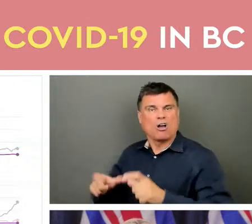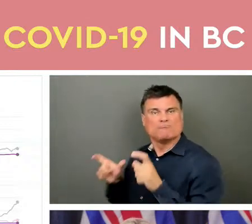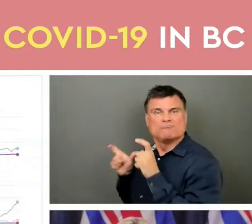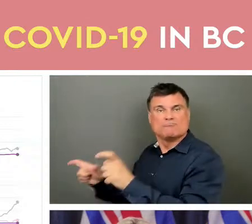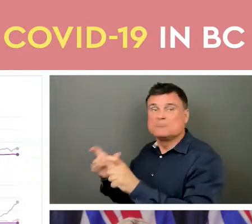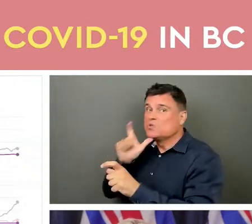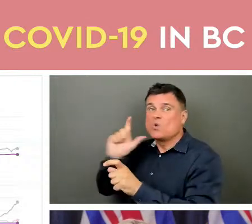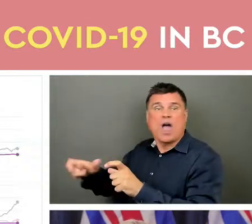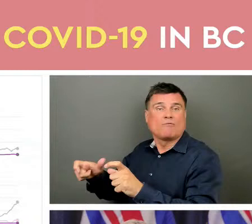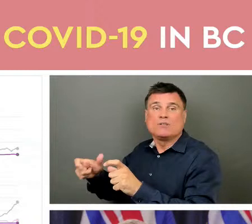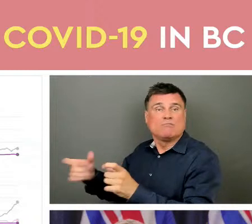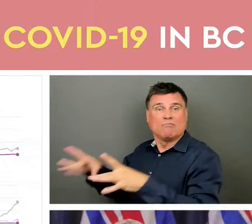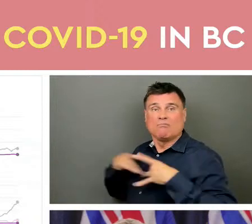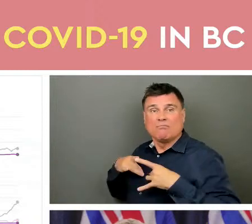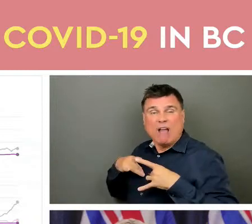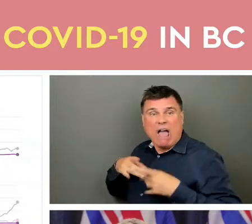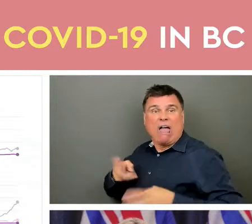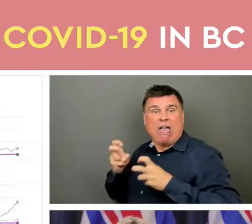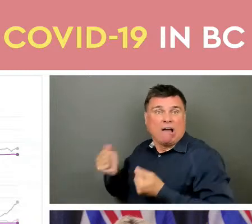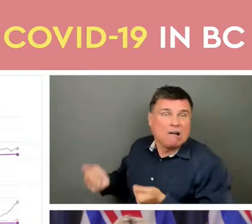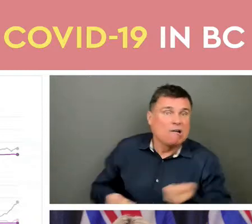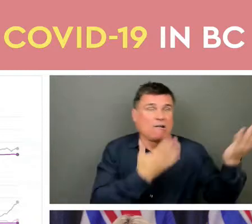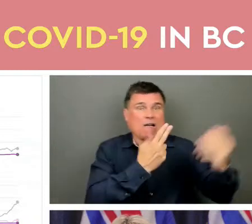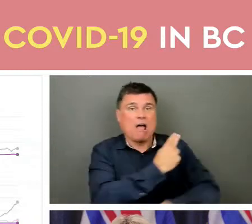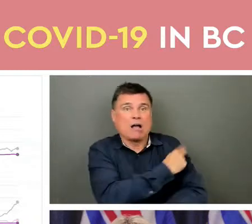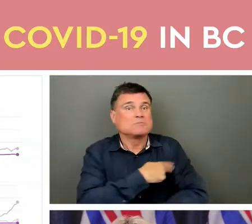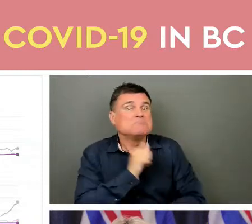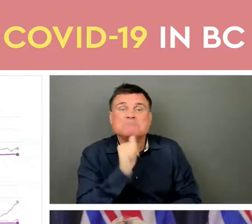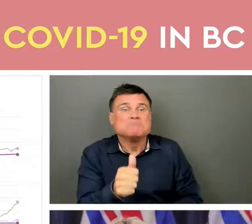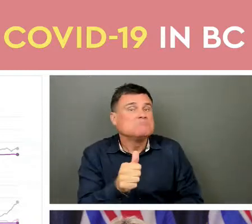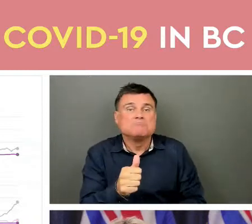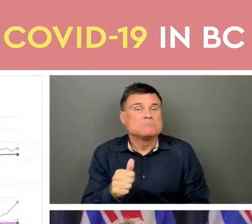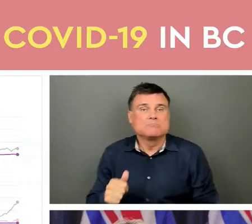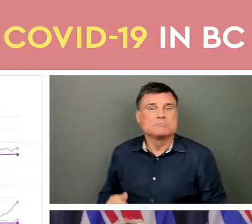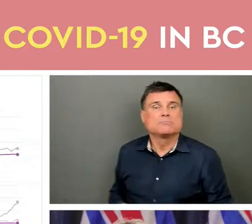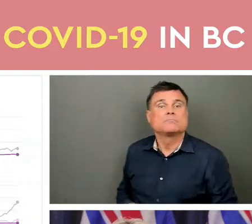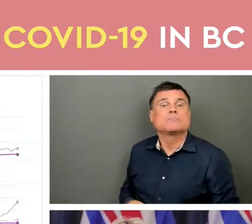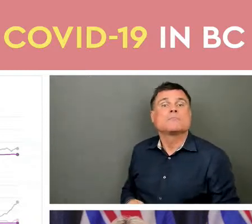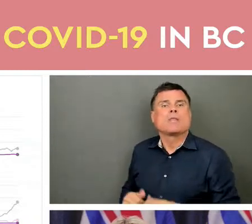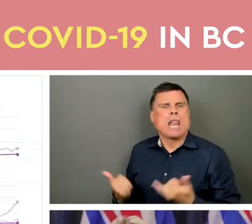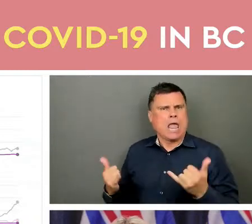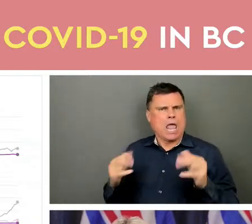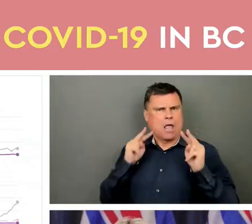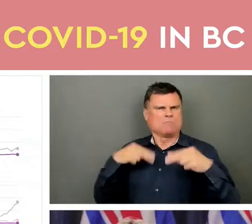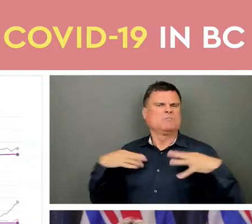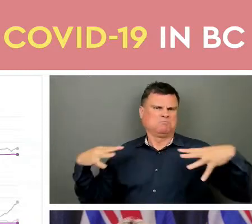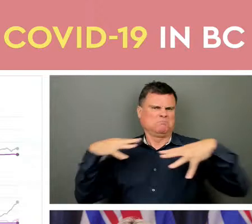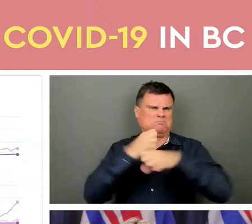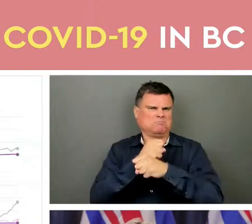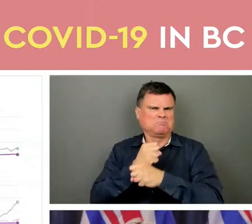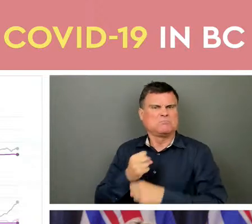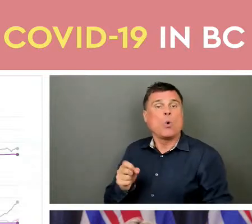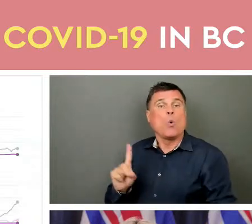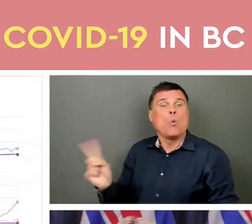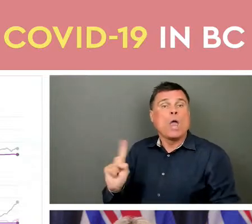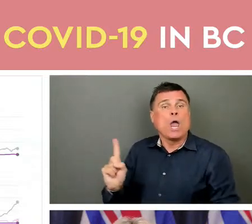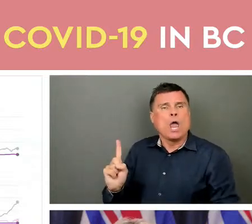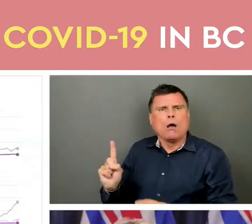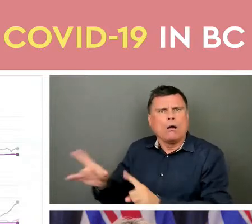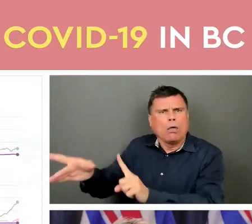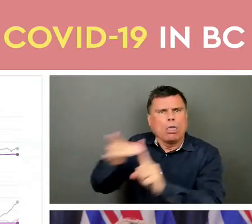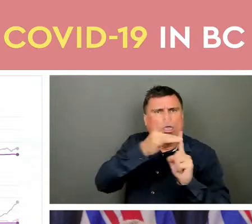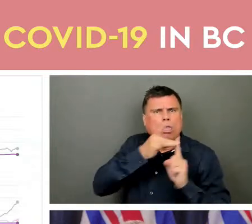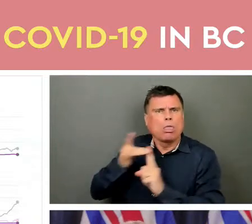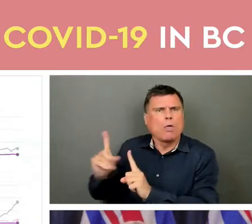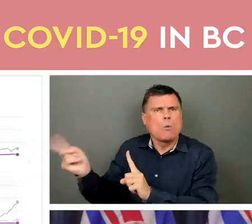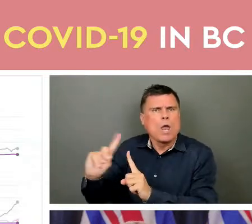are vaccinated. So how to sum all this up? Looking at where we're seeing case rates, where we're seeing breakthrough, the